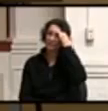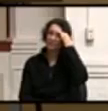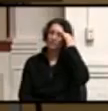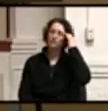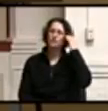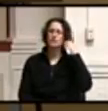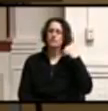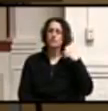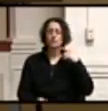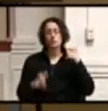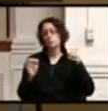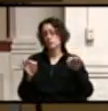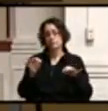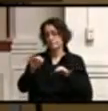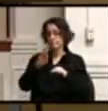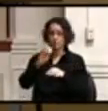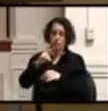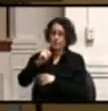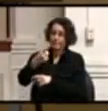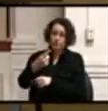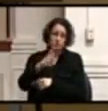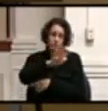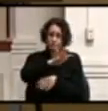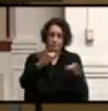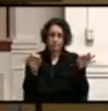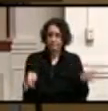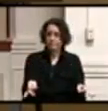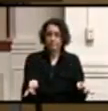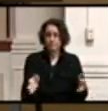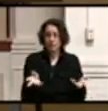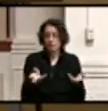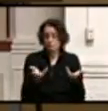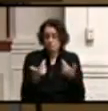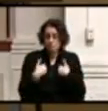You can make it March 1st, though. It doesn't disturb me.